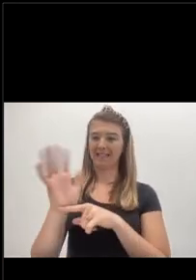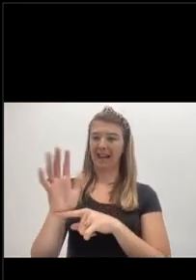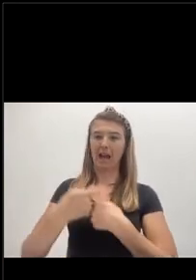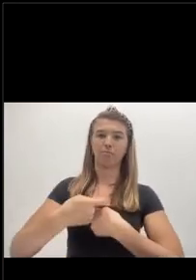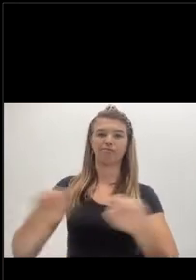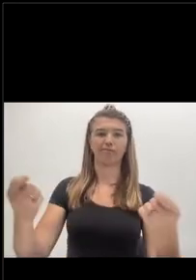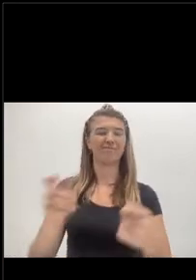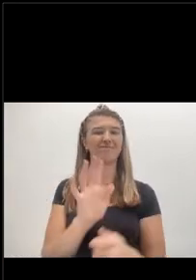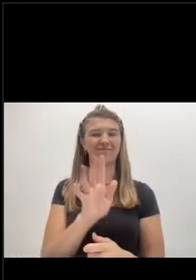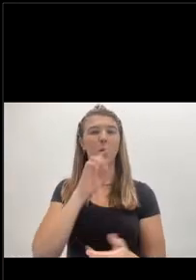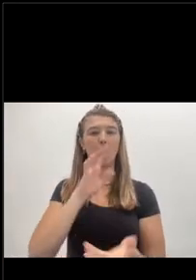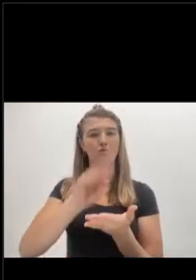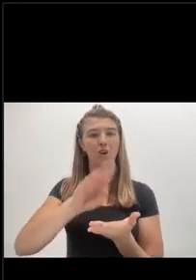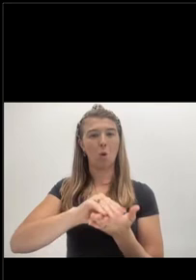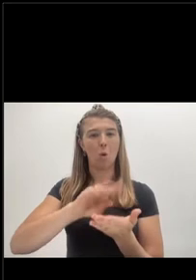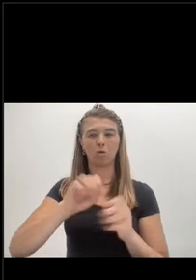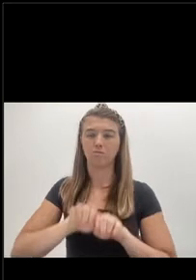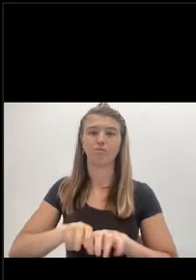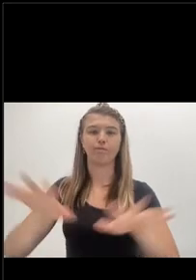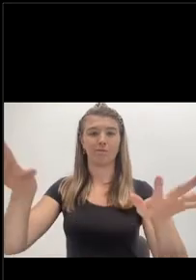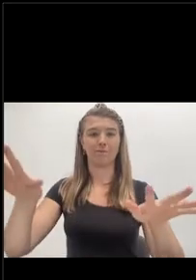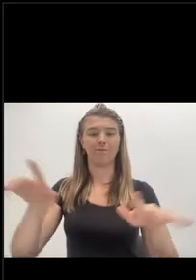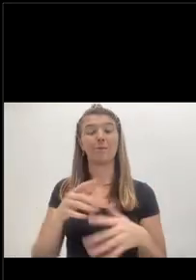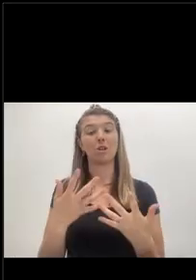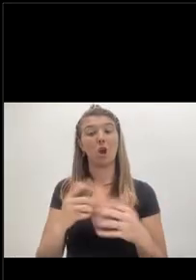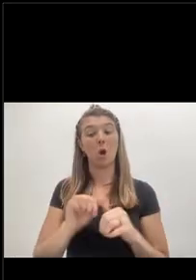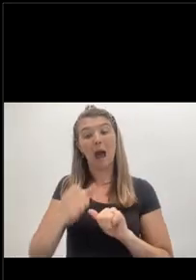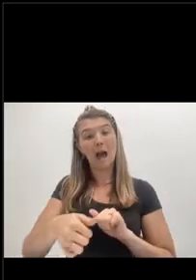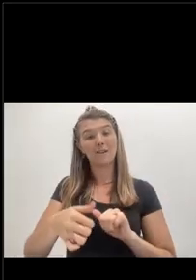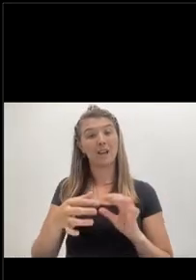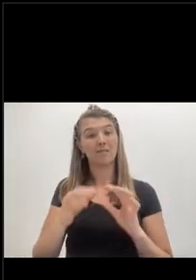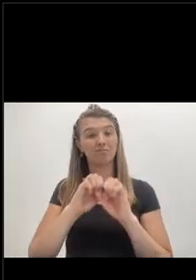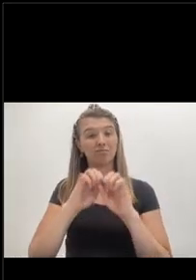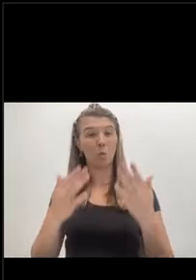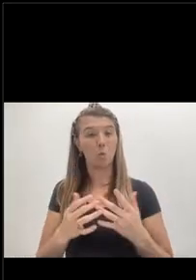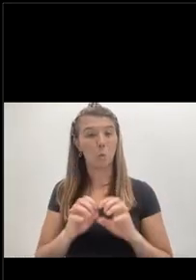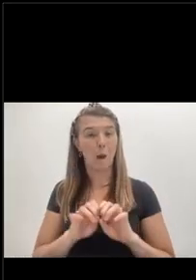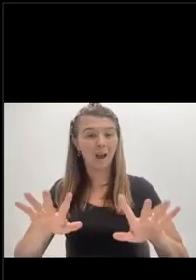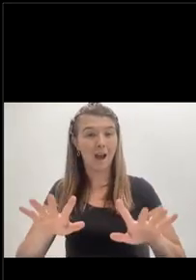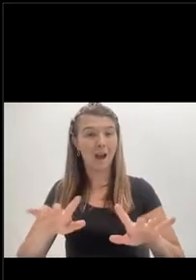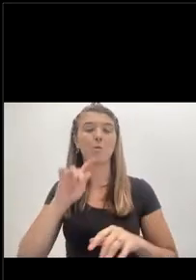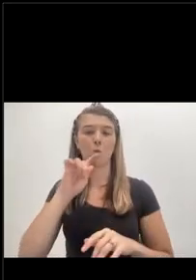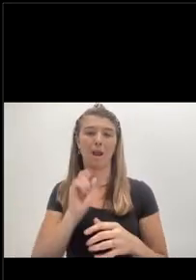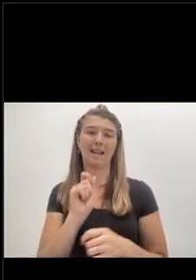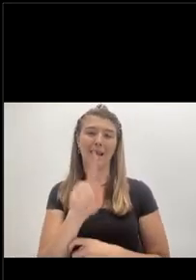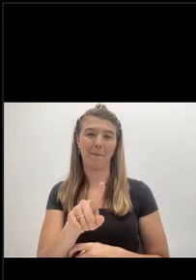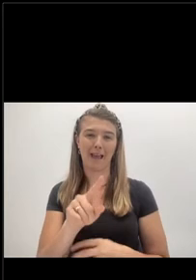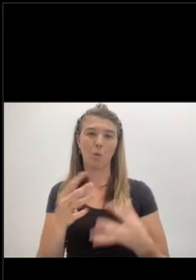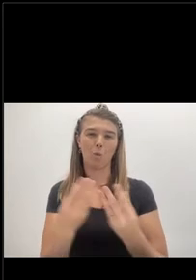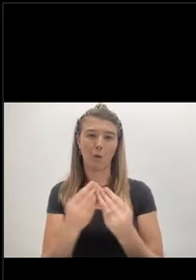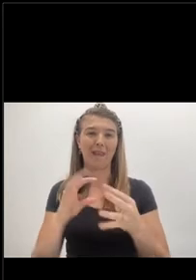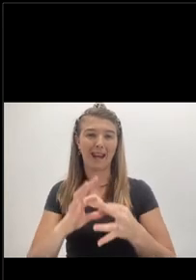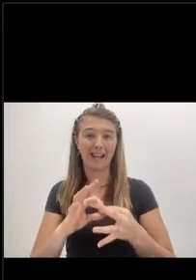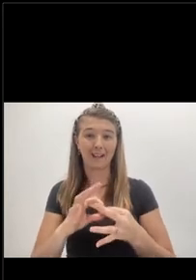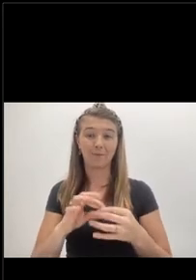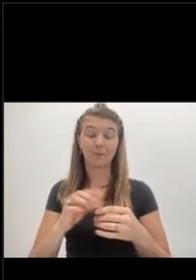that recording. We'll send you a link to that in your inbox to everybody who registered. And for those of you who attend live, we'll also